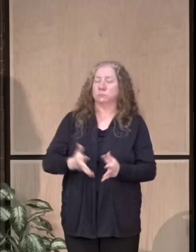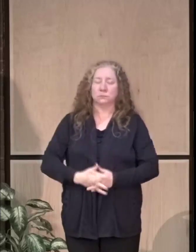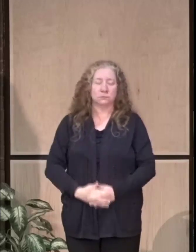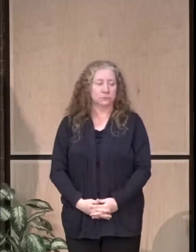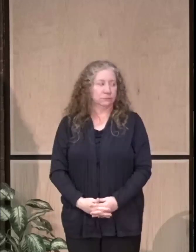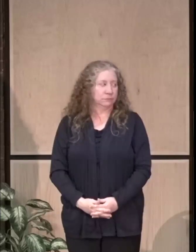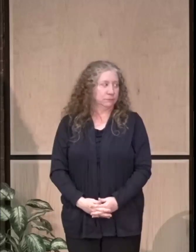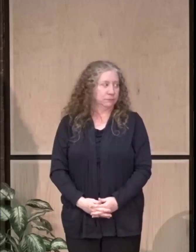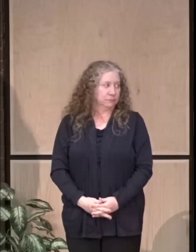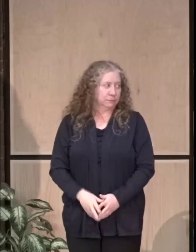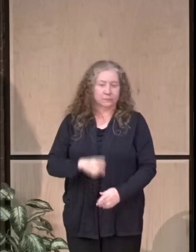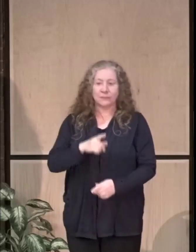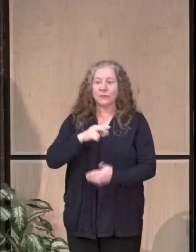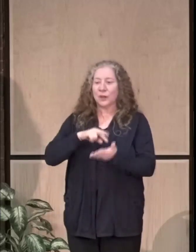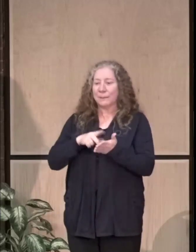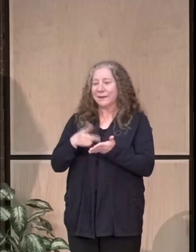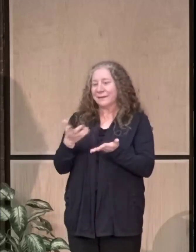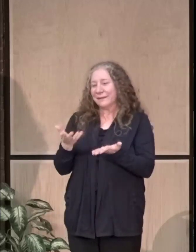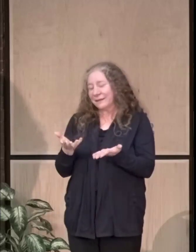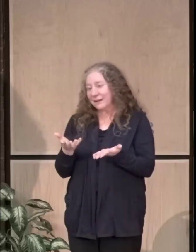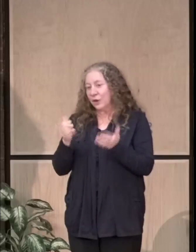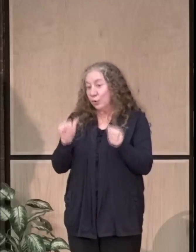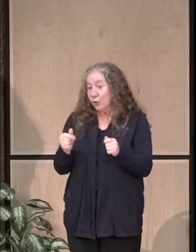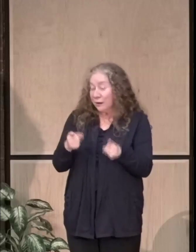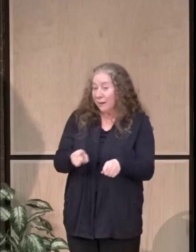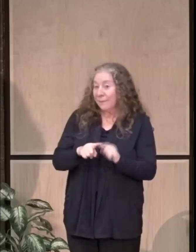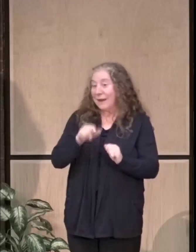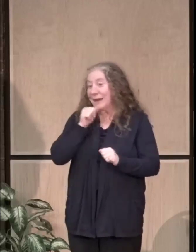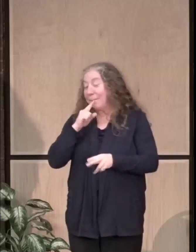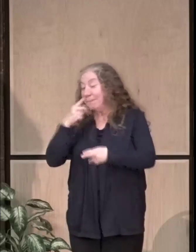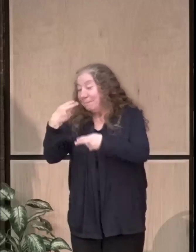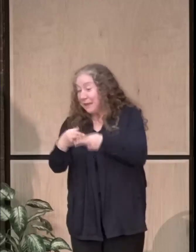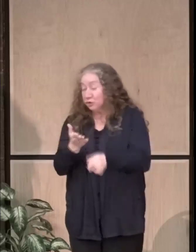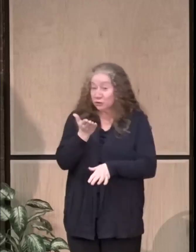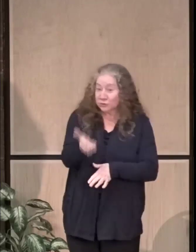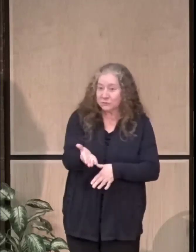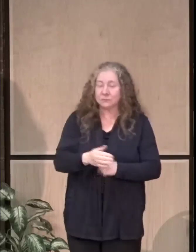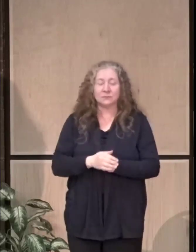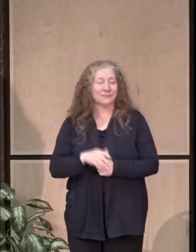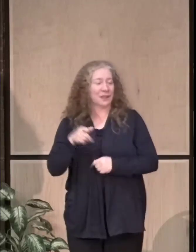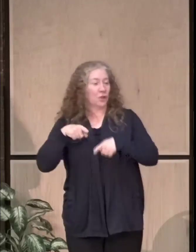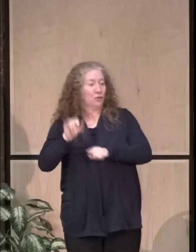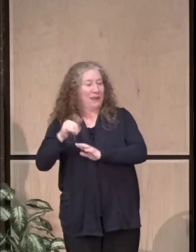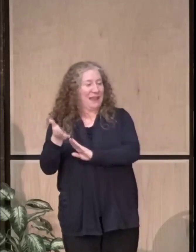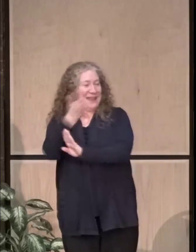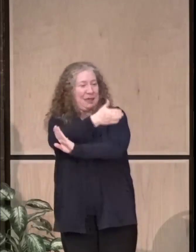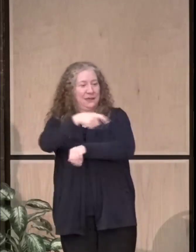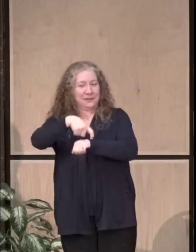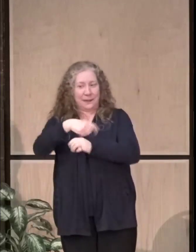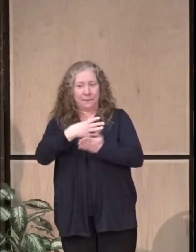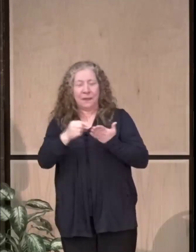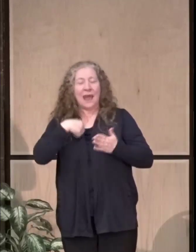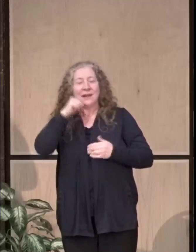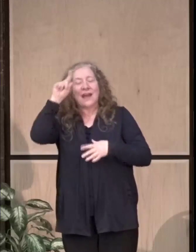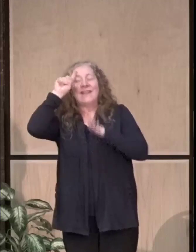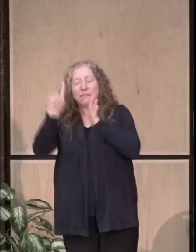It was an option, but just never mentioned. It was during the time, it was not one that came to my